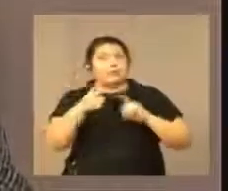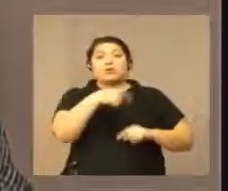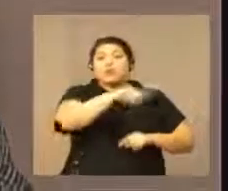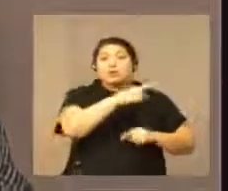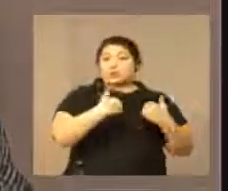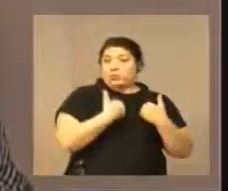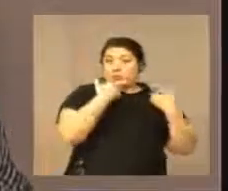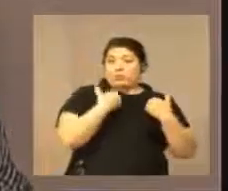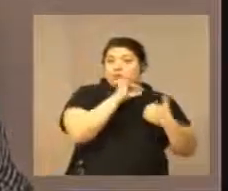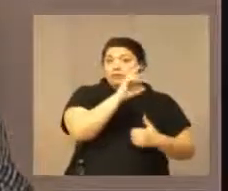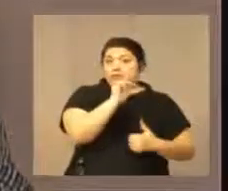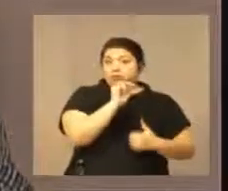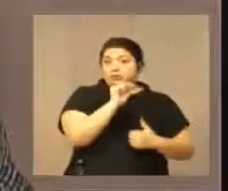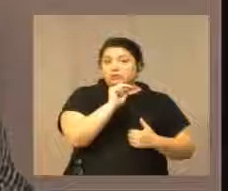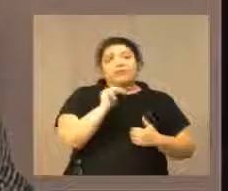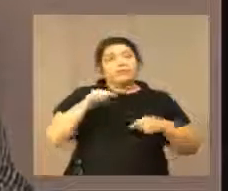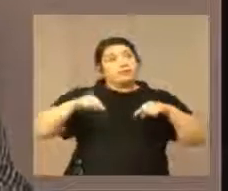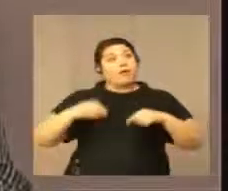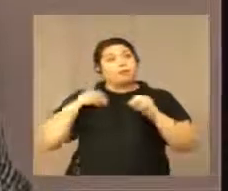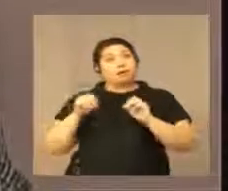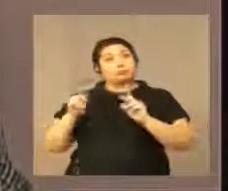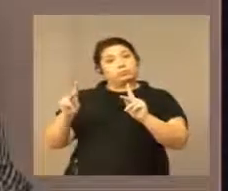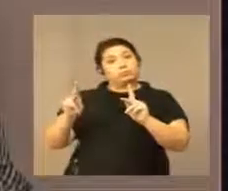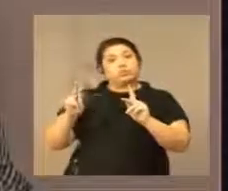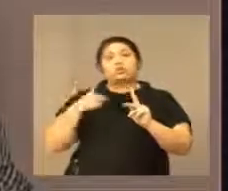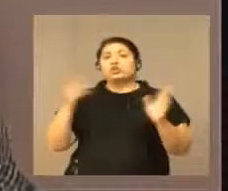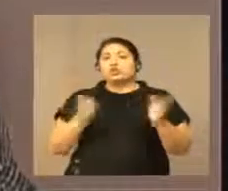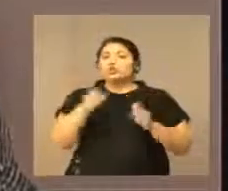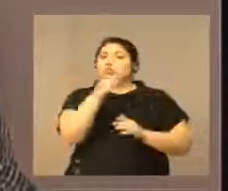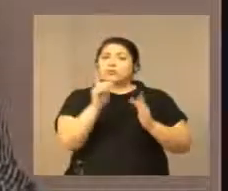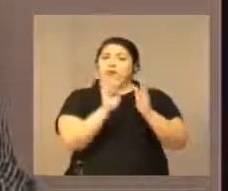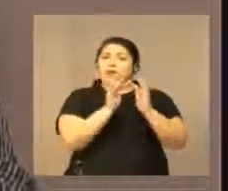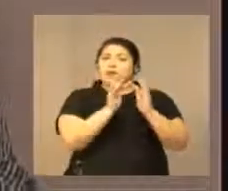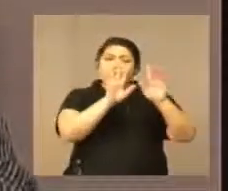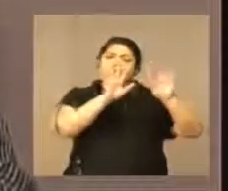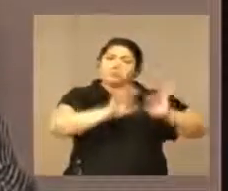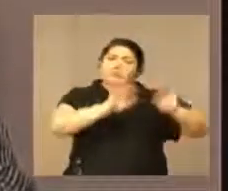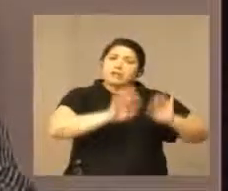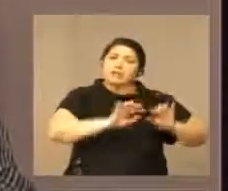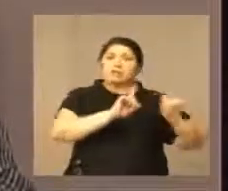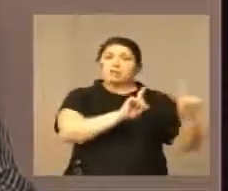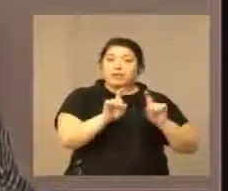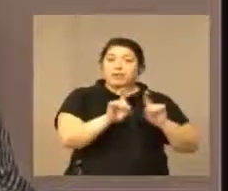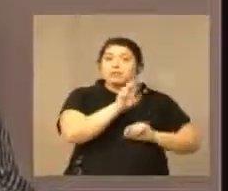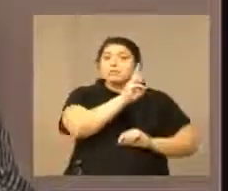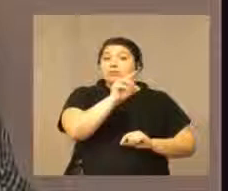youth on this opportunity before us, and to encourage you to go online and complete the survey link to this work at